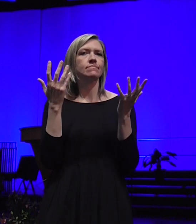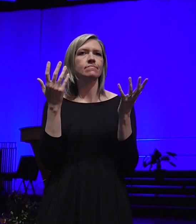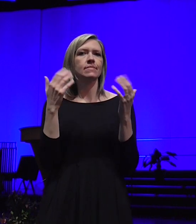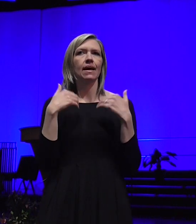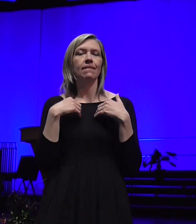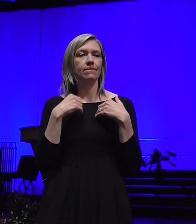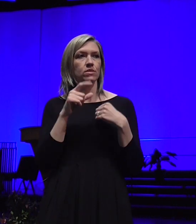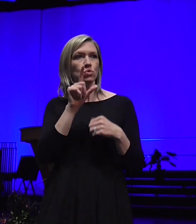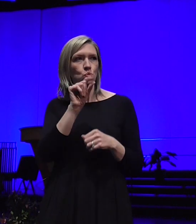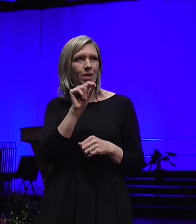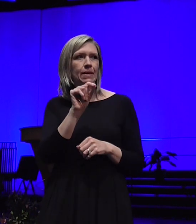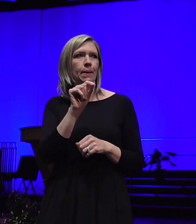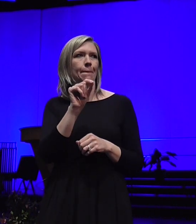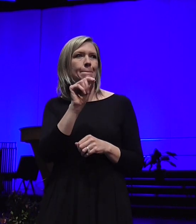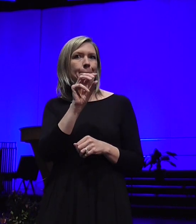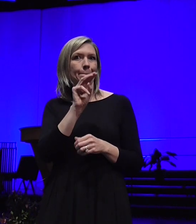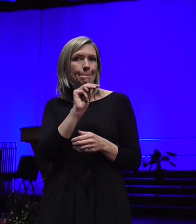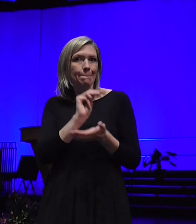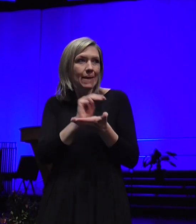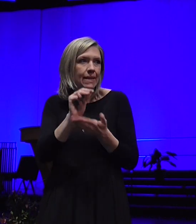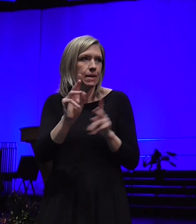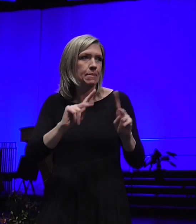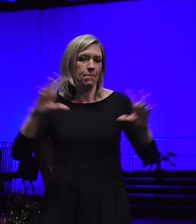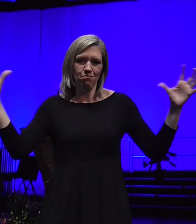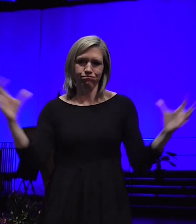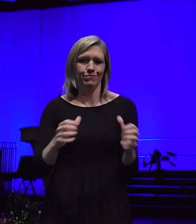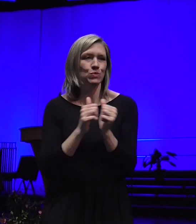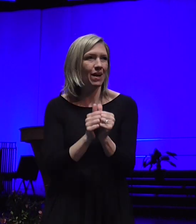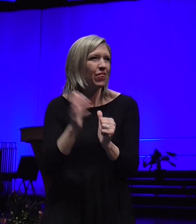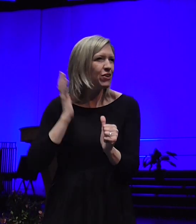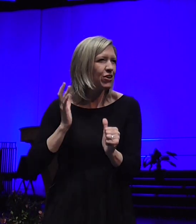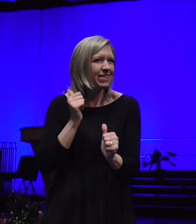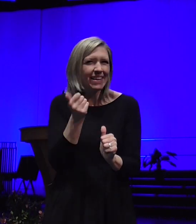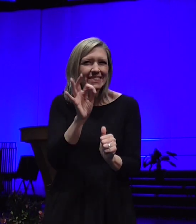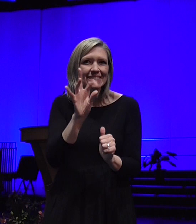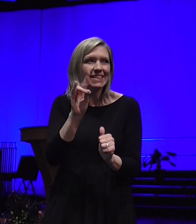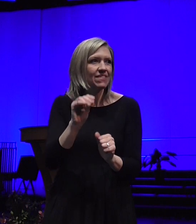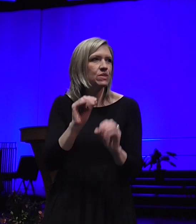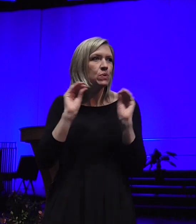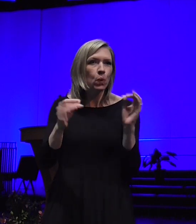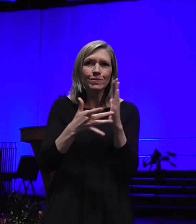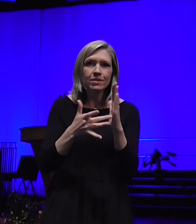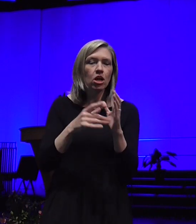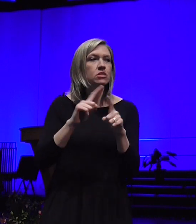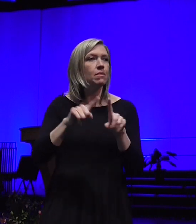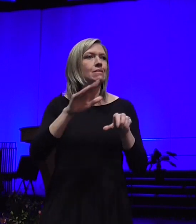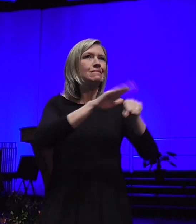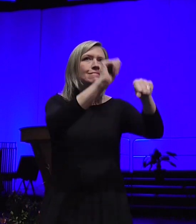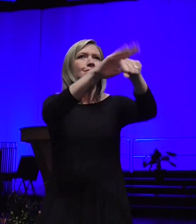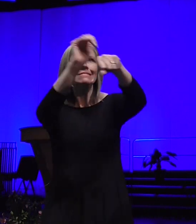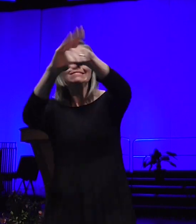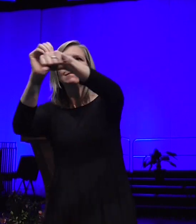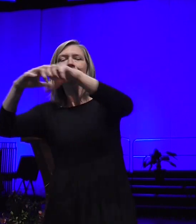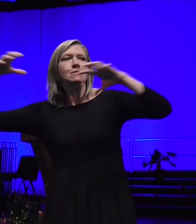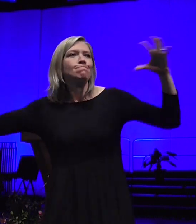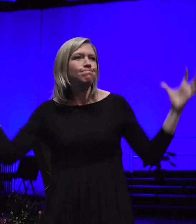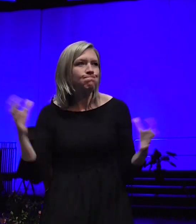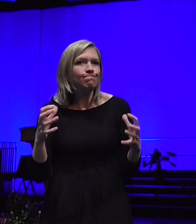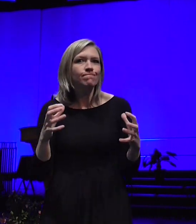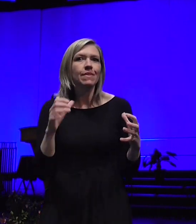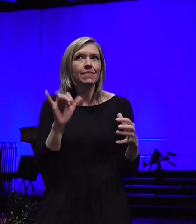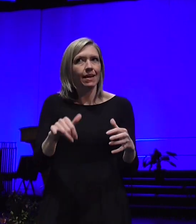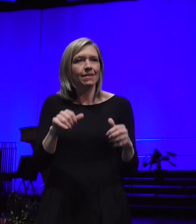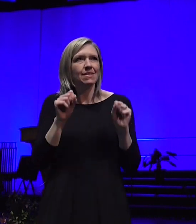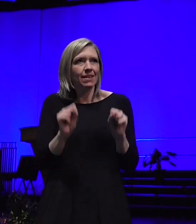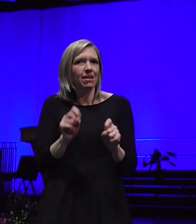20 million people together in 1970 and started something that is still alive today. It gives us the idea of